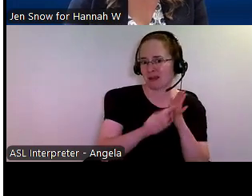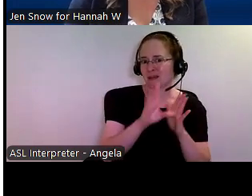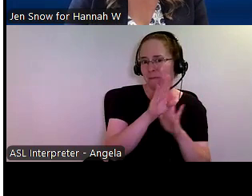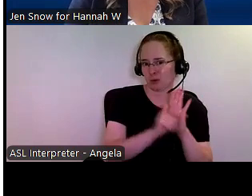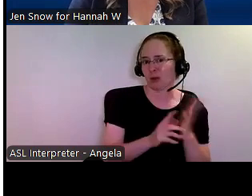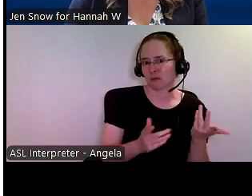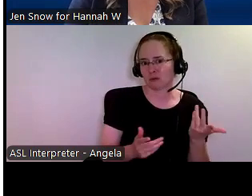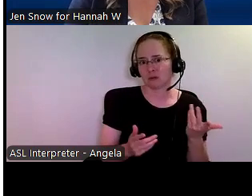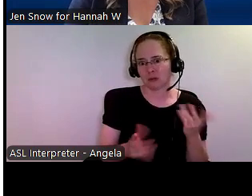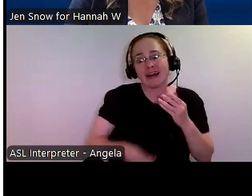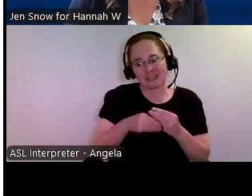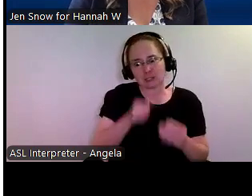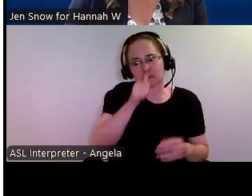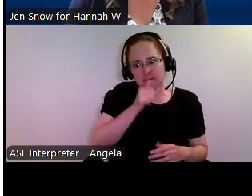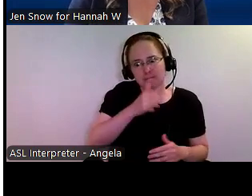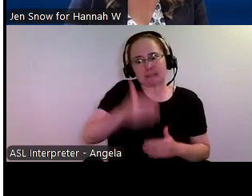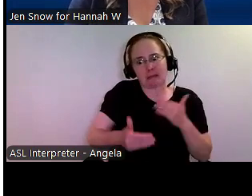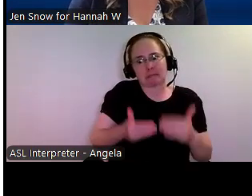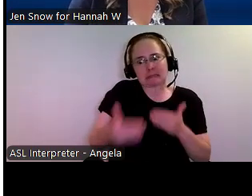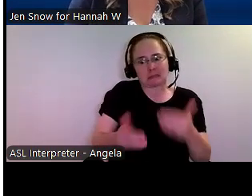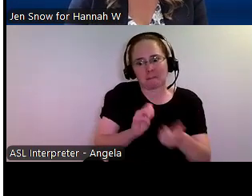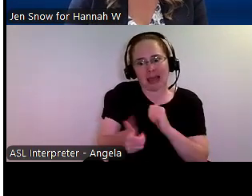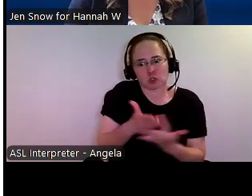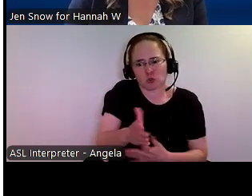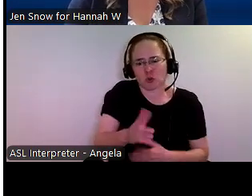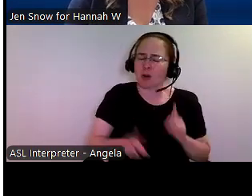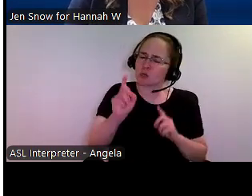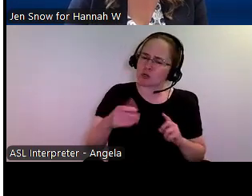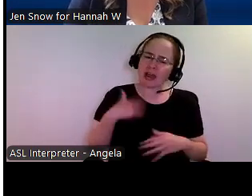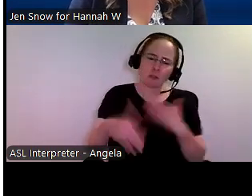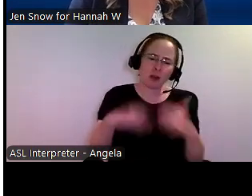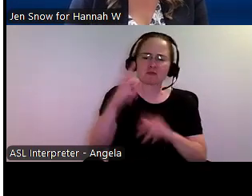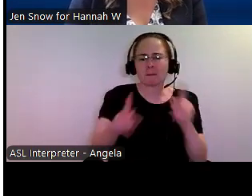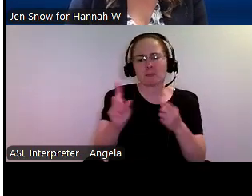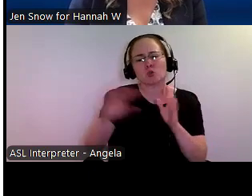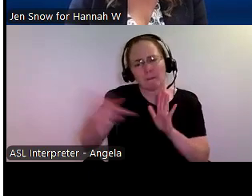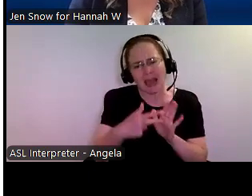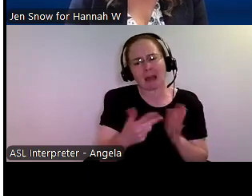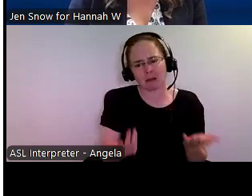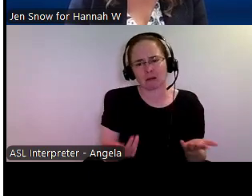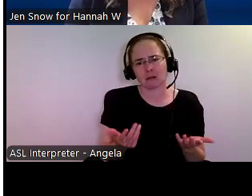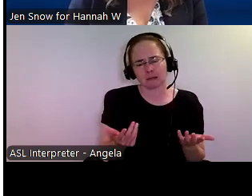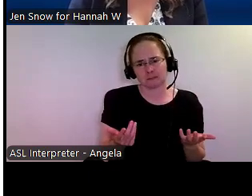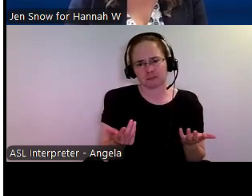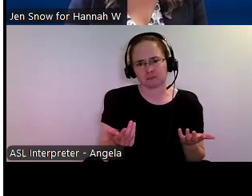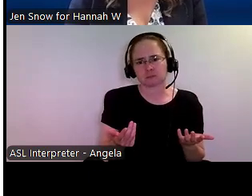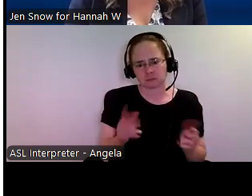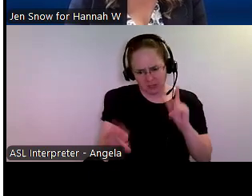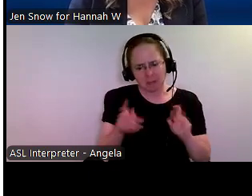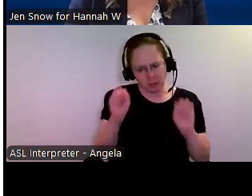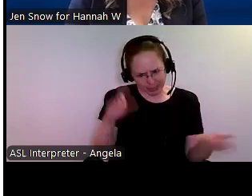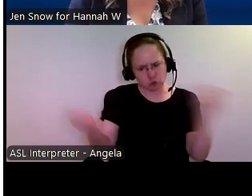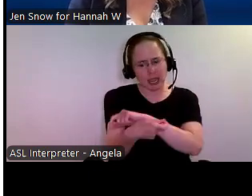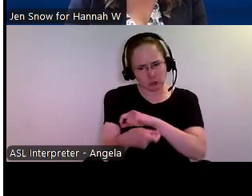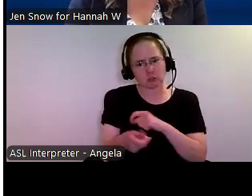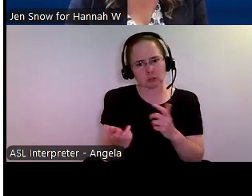additional steps that you still have to do. But there just needs to be a process for people to come back. Just make people change. Like, we need to